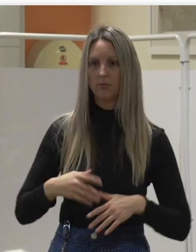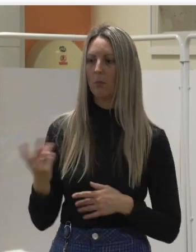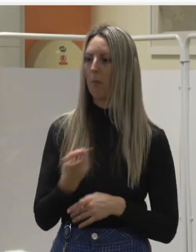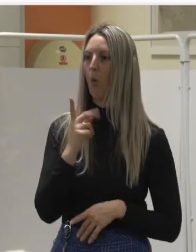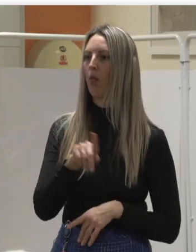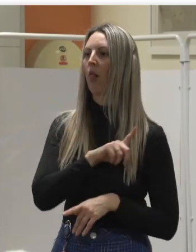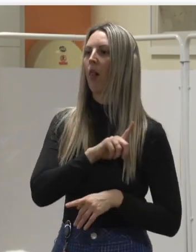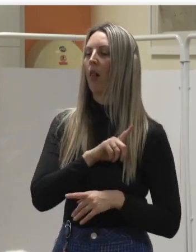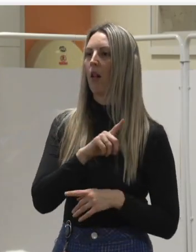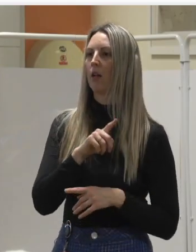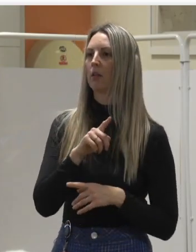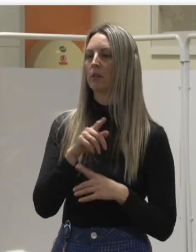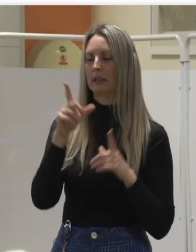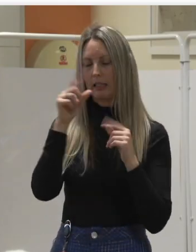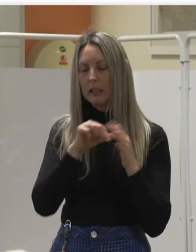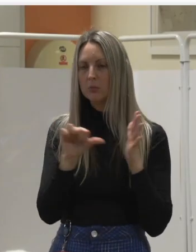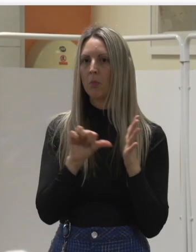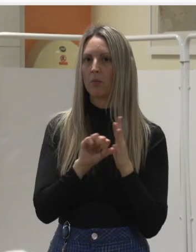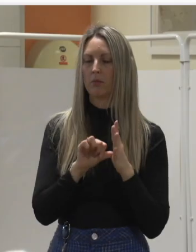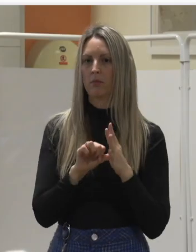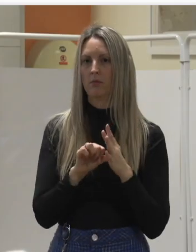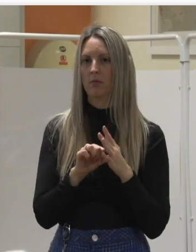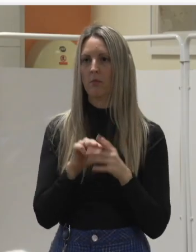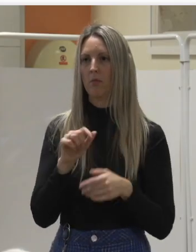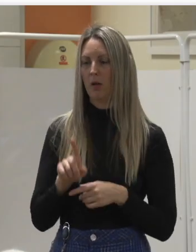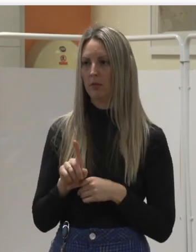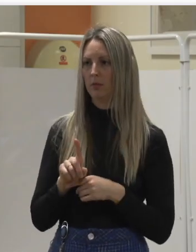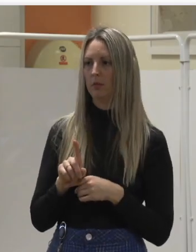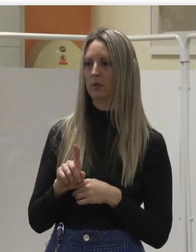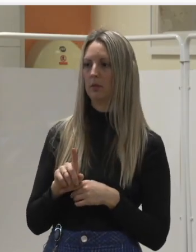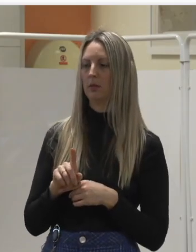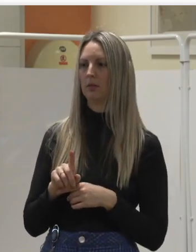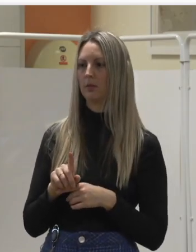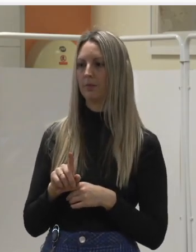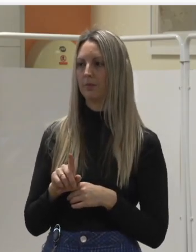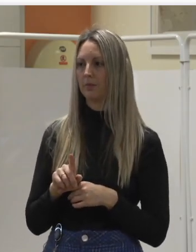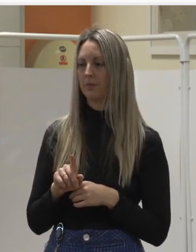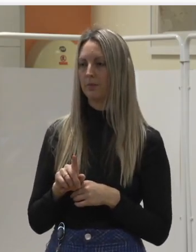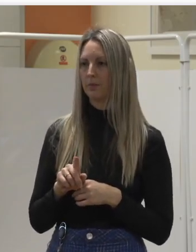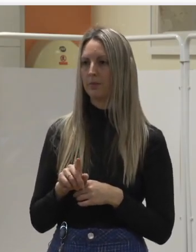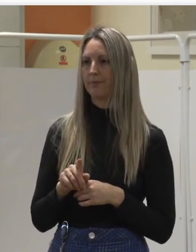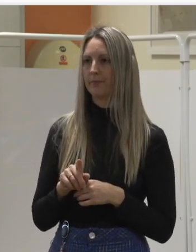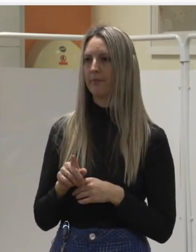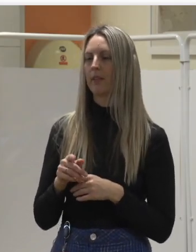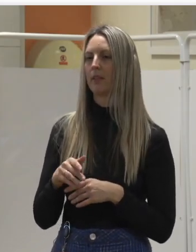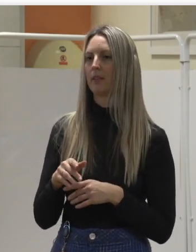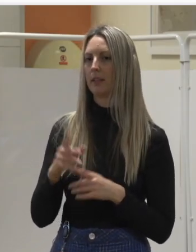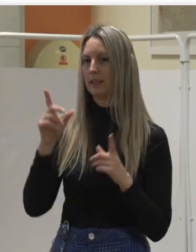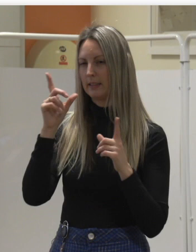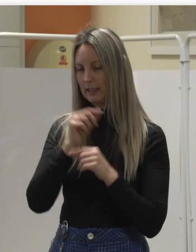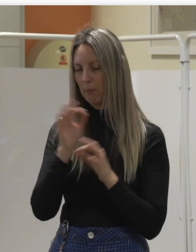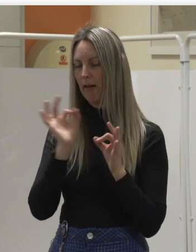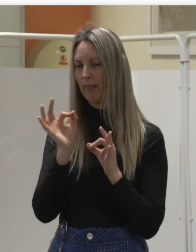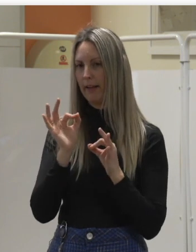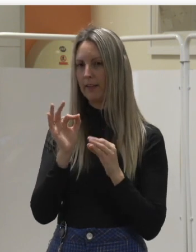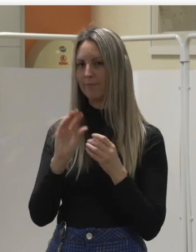sleep. Unlike fibromyalgia, where sleep impairment is the driver of the pain, here actually